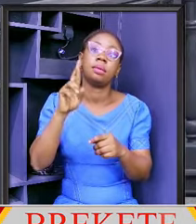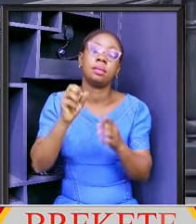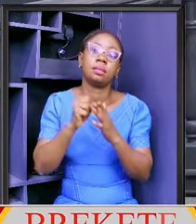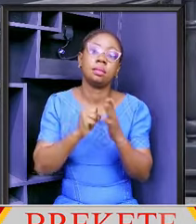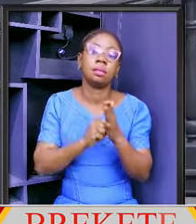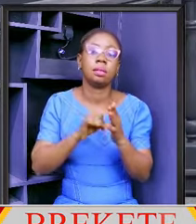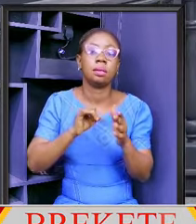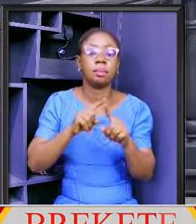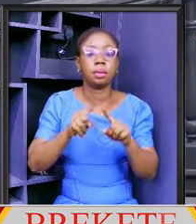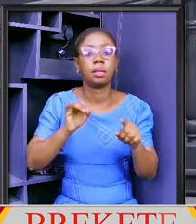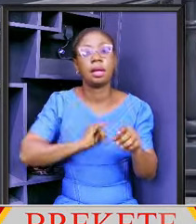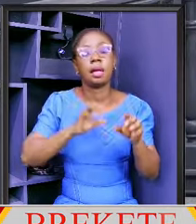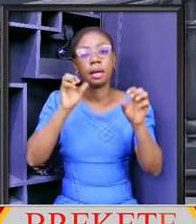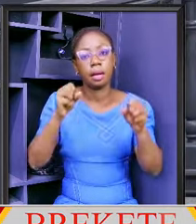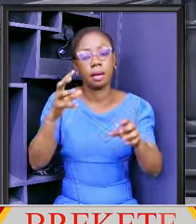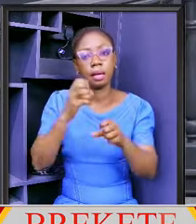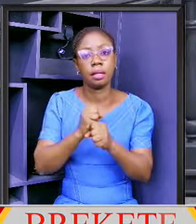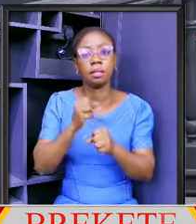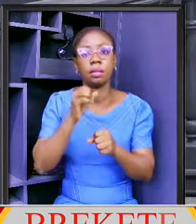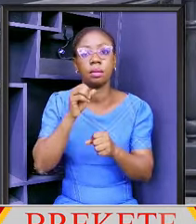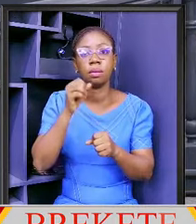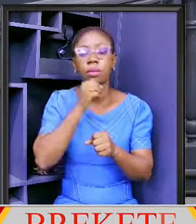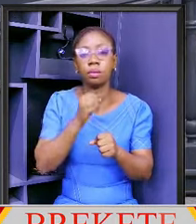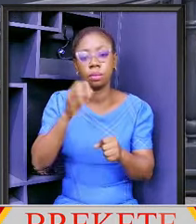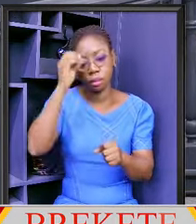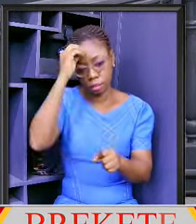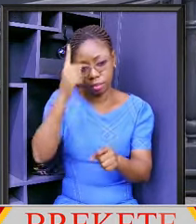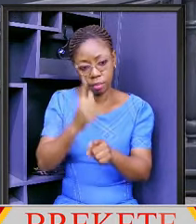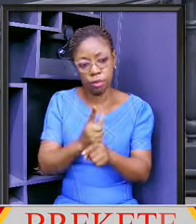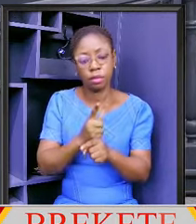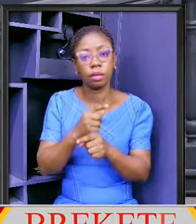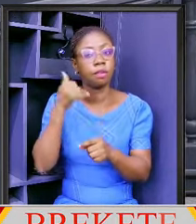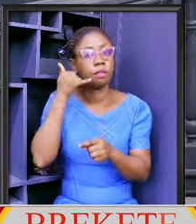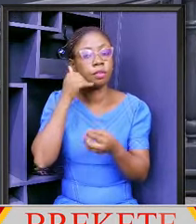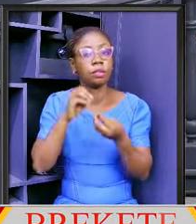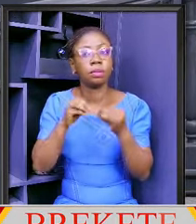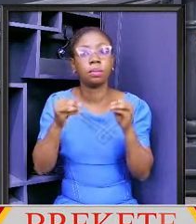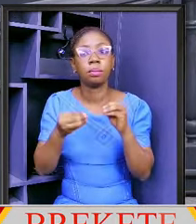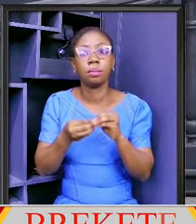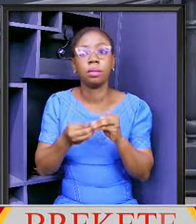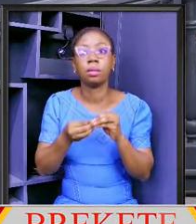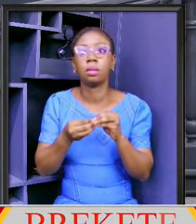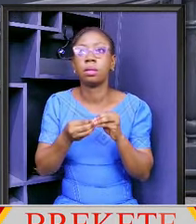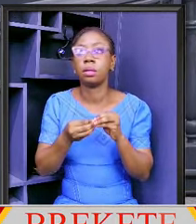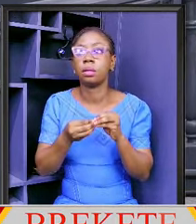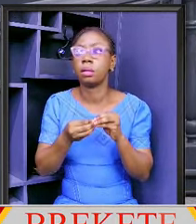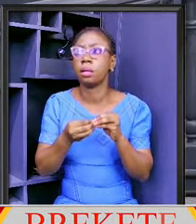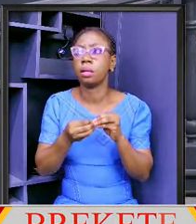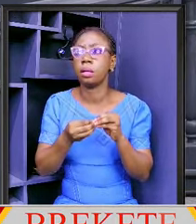brother phone number. He get the one where can carry the course, but that one later get accident too.